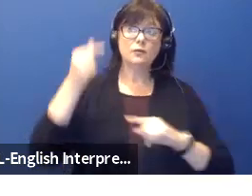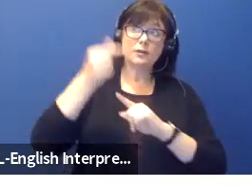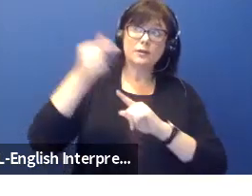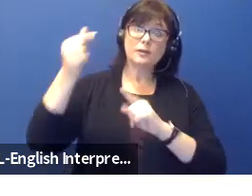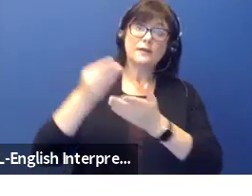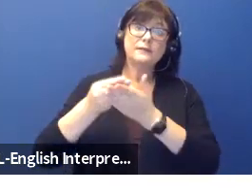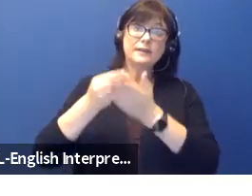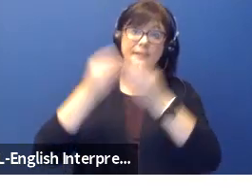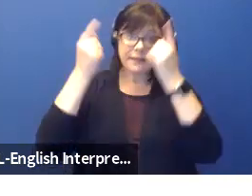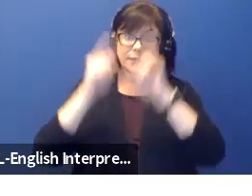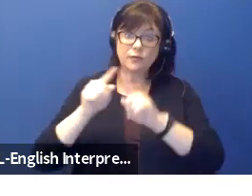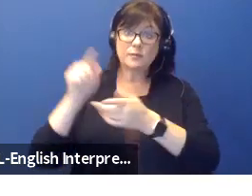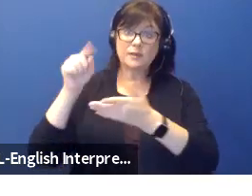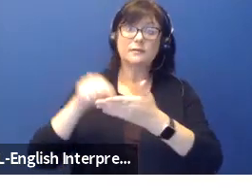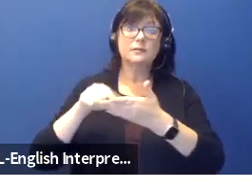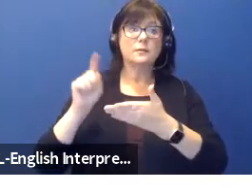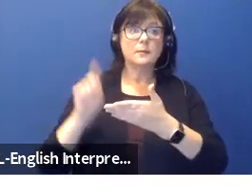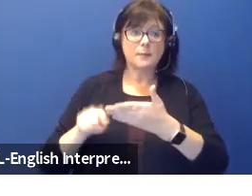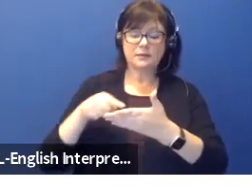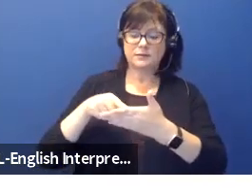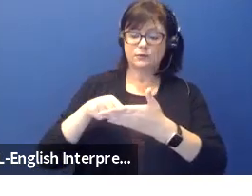is the big shebang. This is the big one.